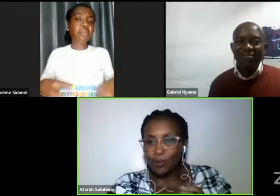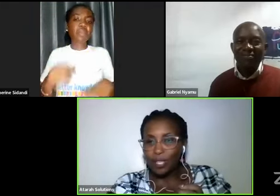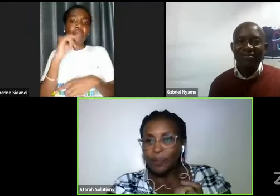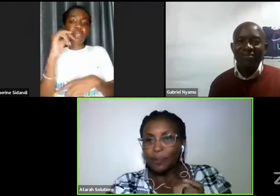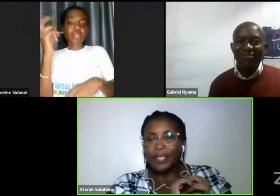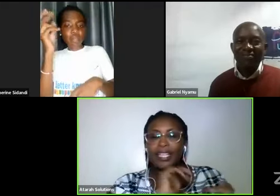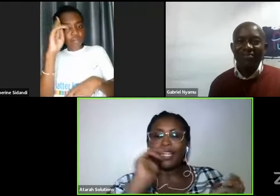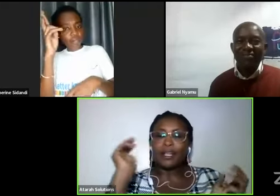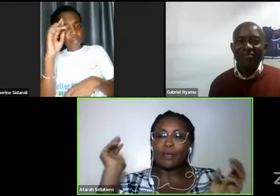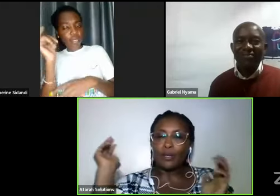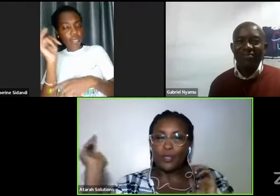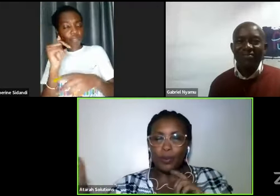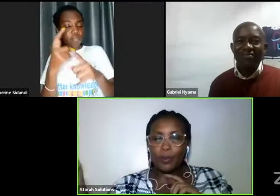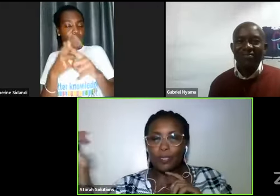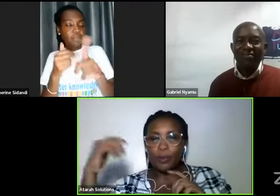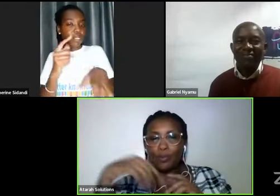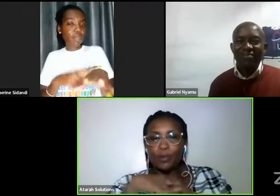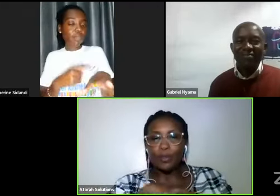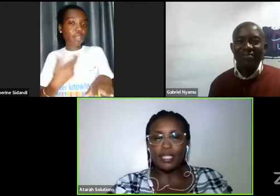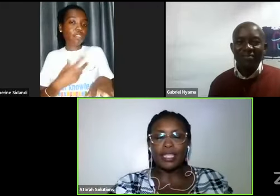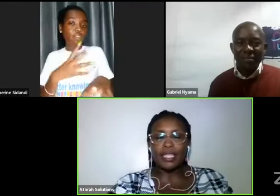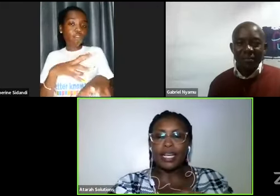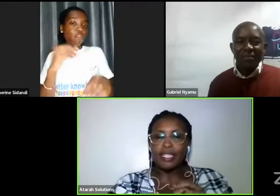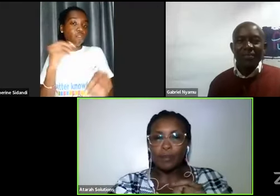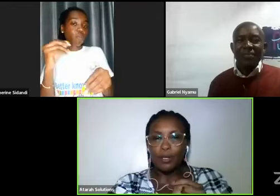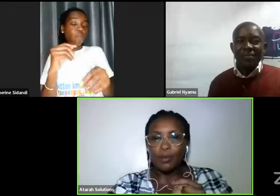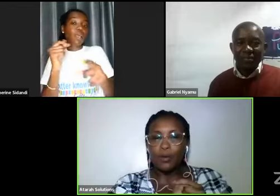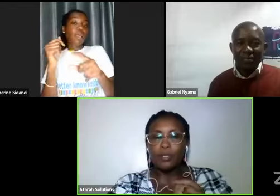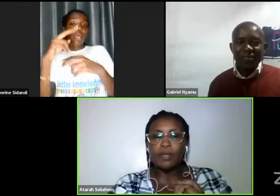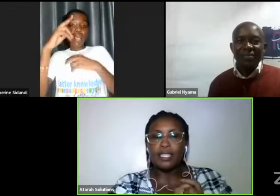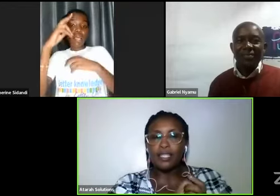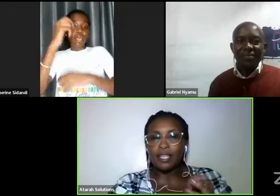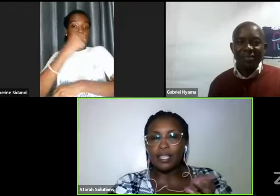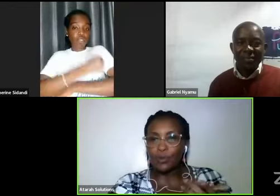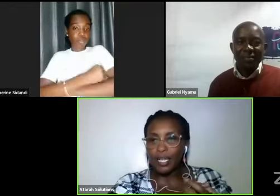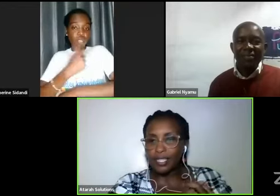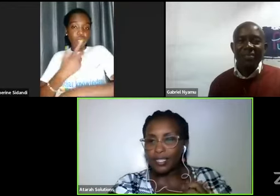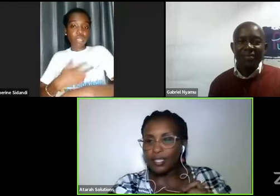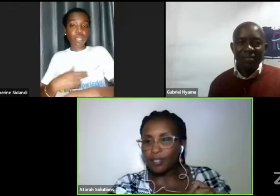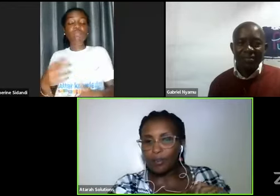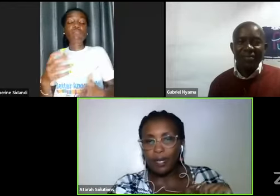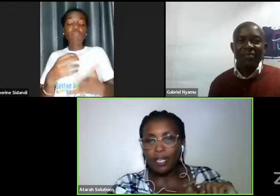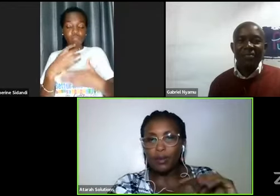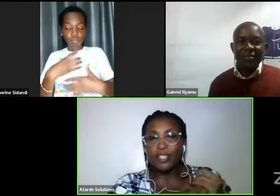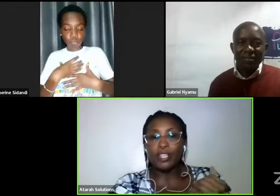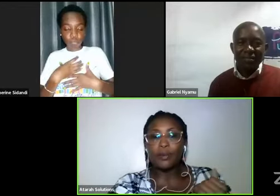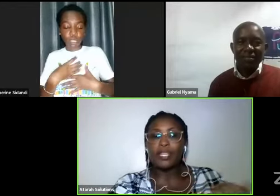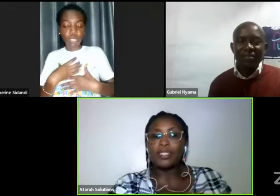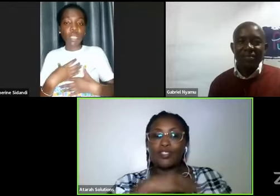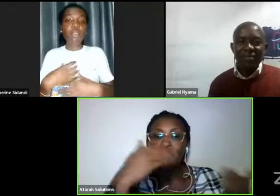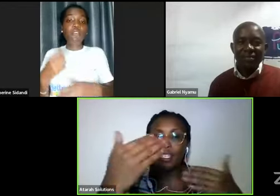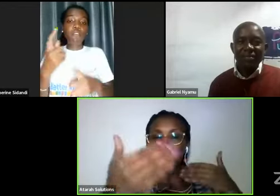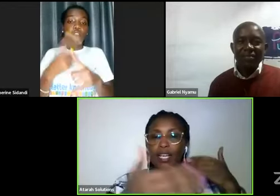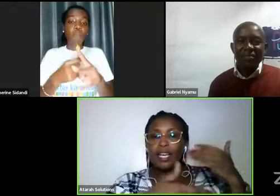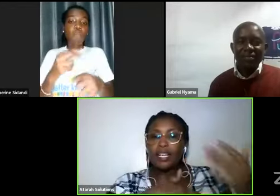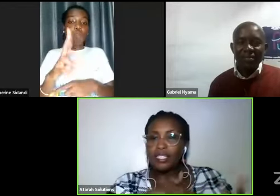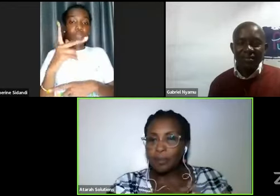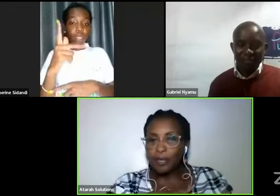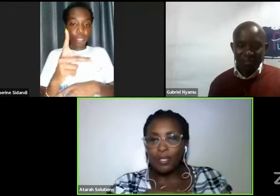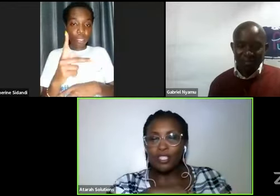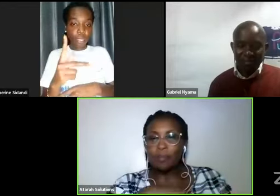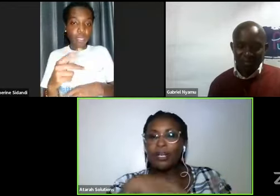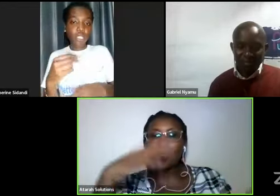left high school. And because we were supposed to be hosting an entrepreneur who is based in the United States of America, who will share with us his journey